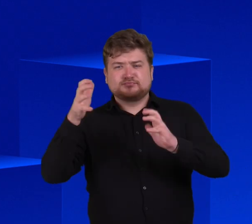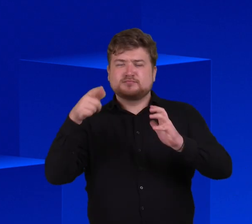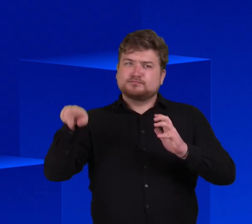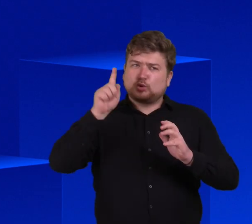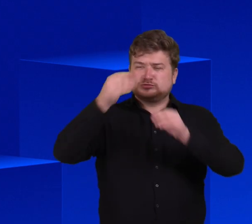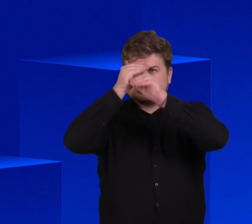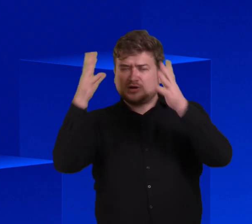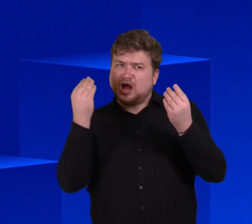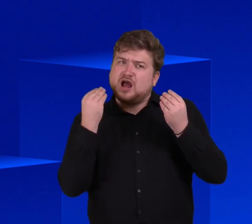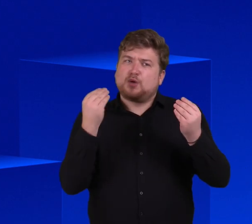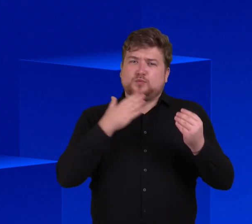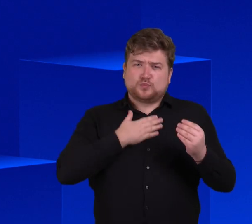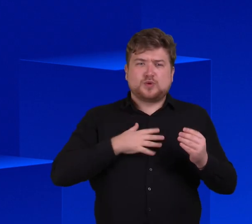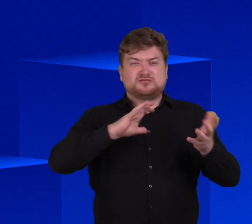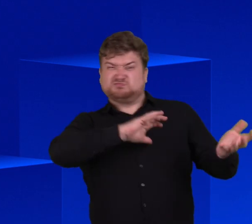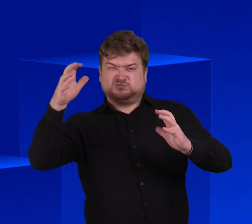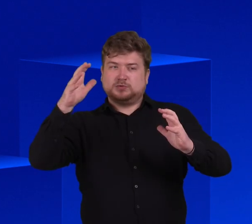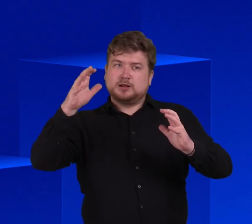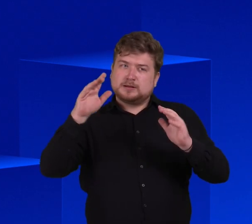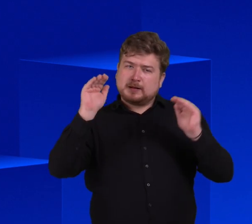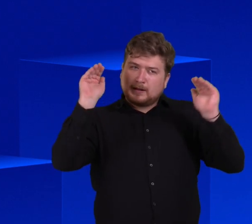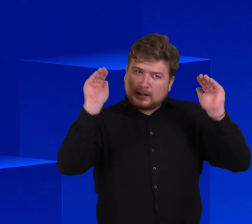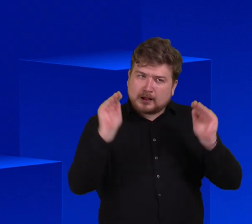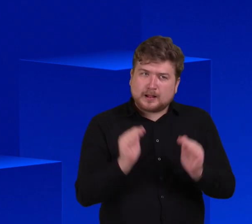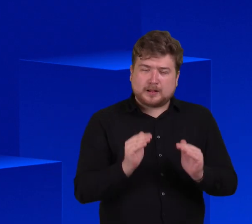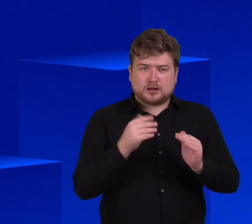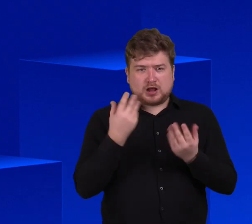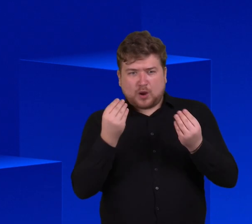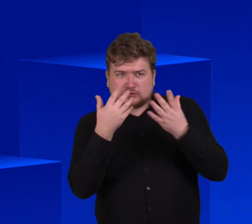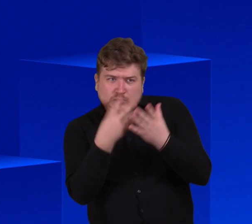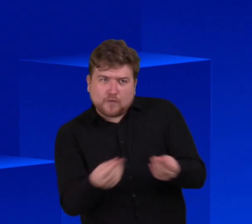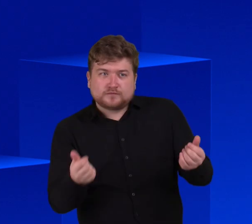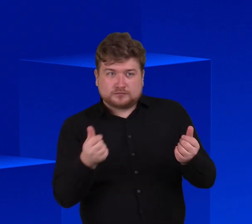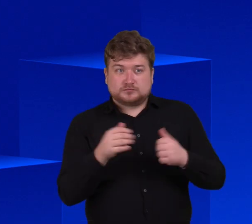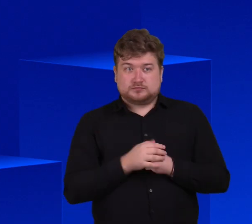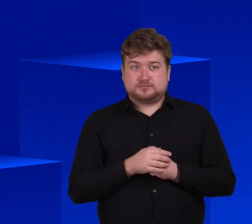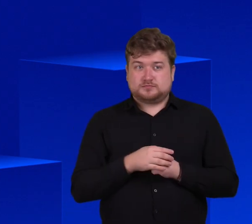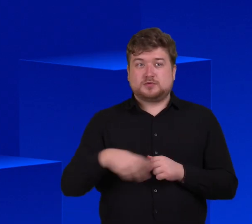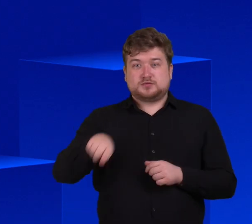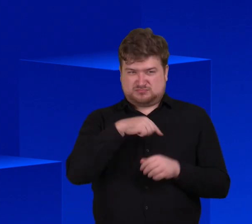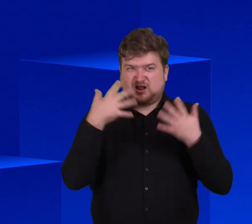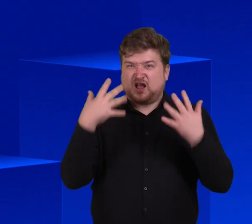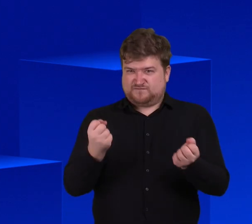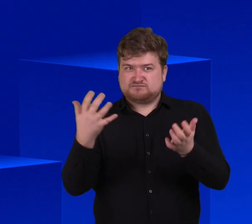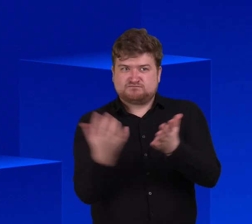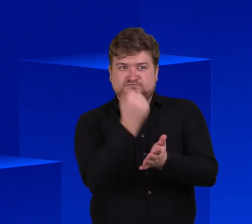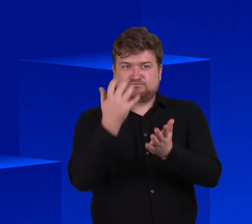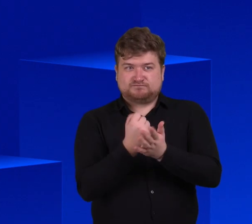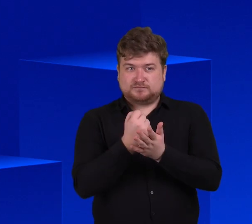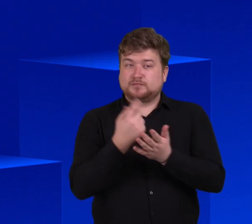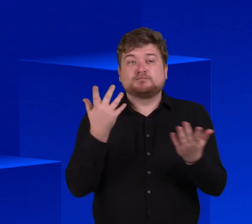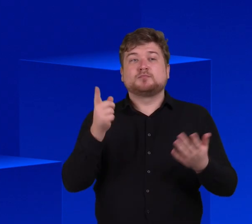are recommended to our decision makers. So there are certain key success factors to